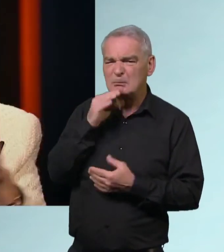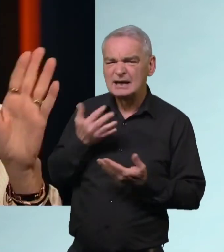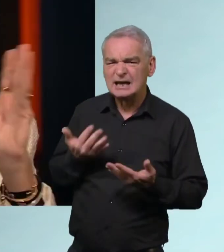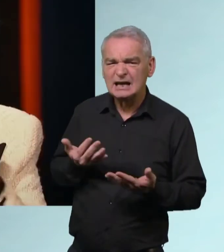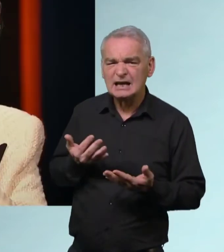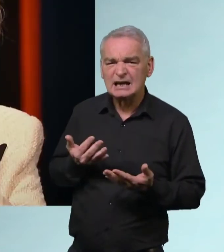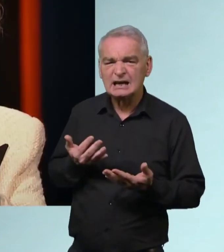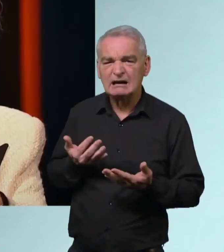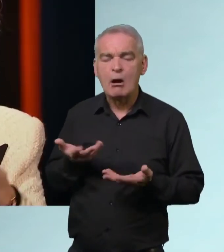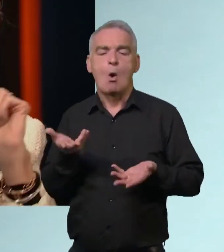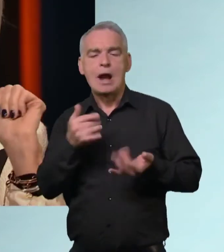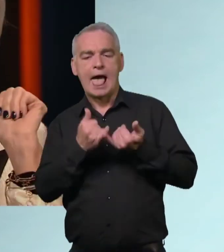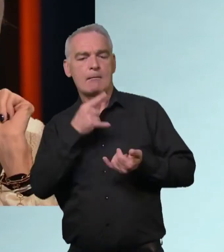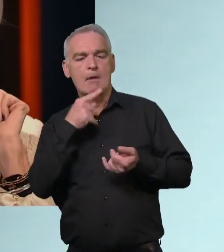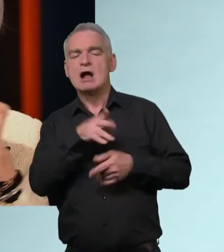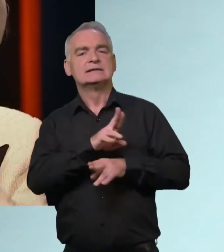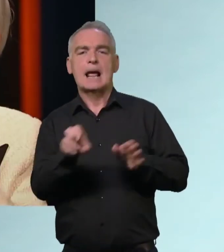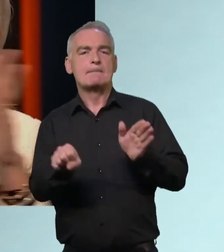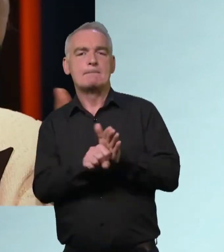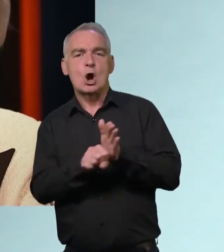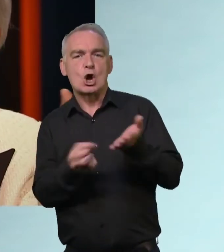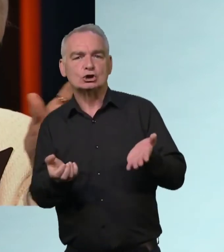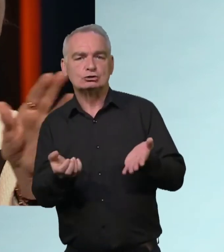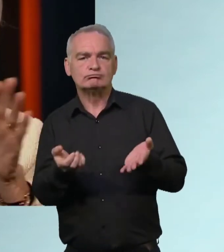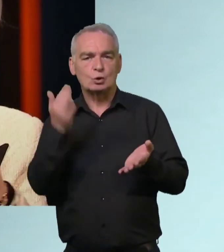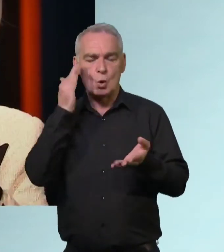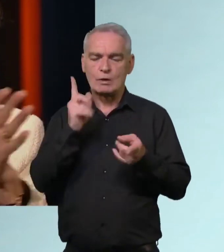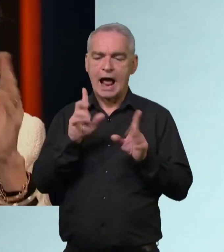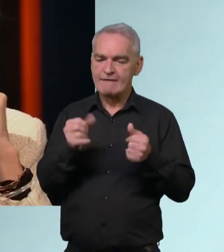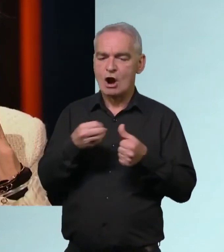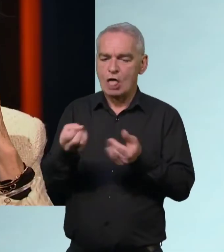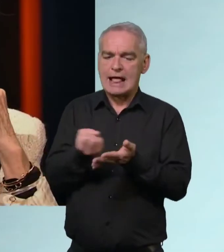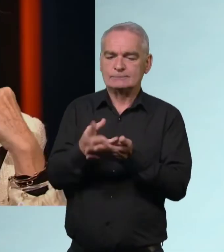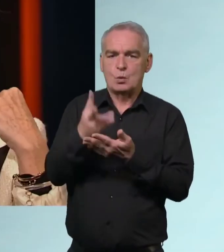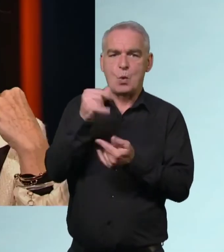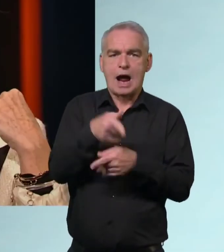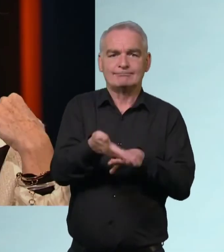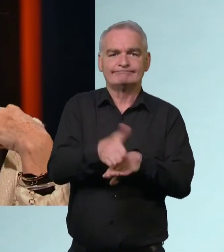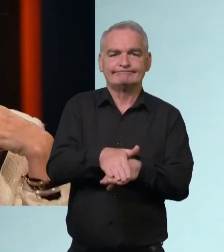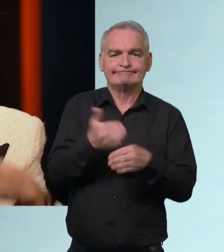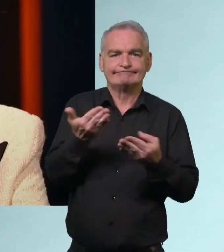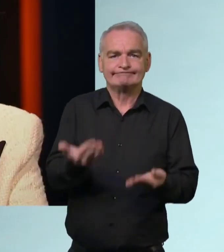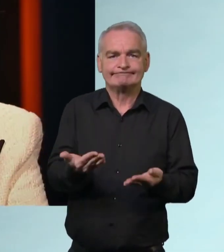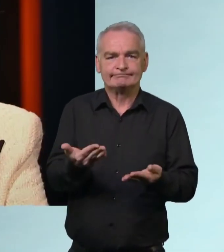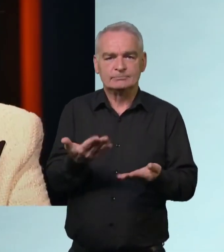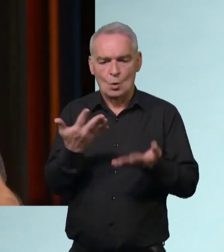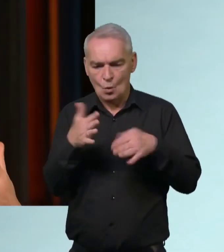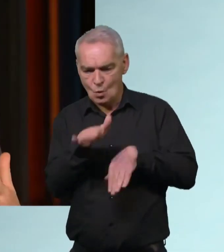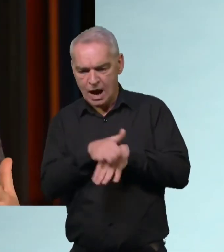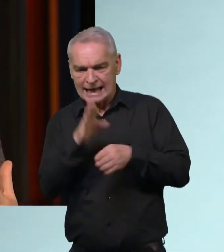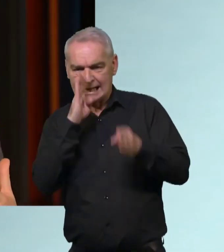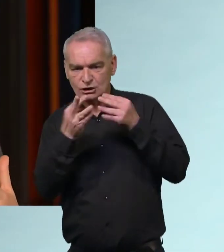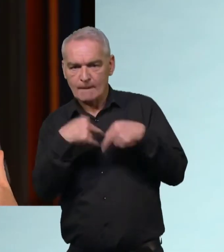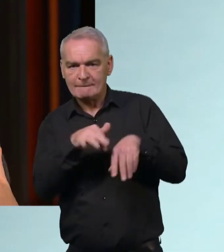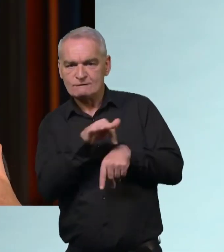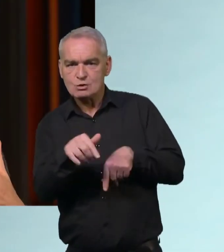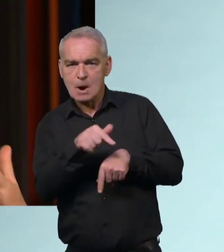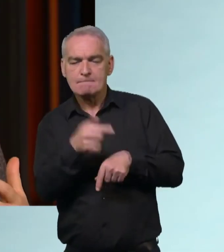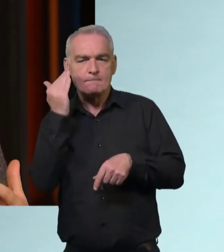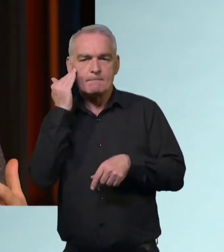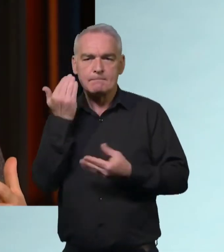to be, you know, there'll be another explanation for why this person has the injuries that they have. Okay. When you're with